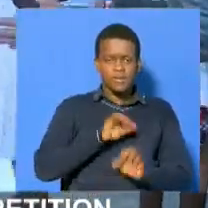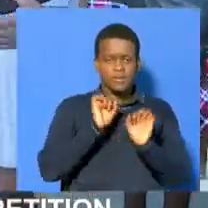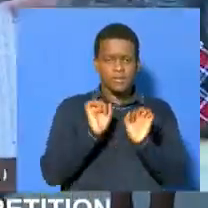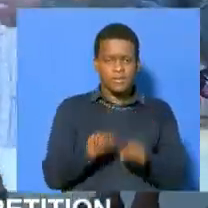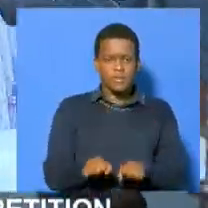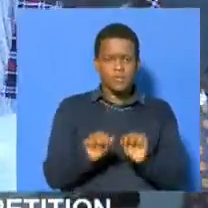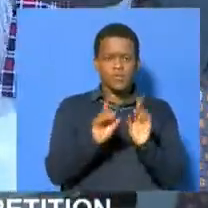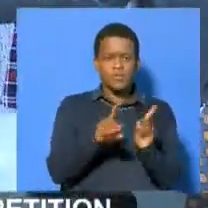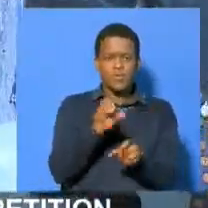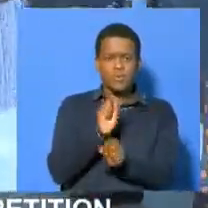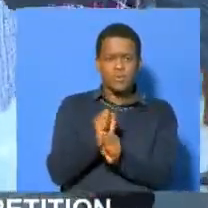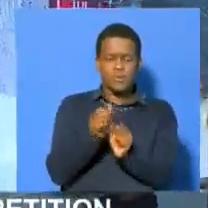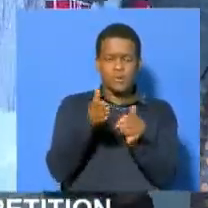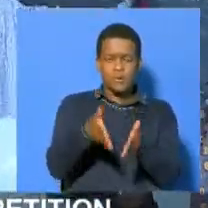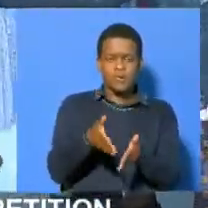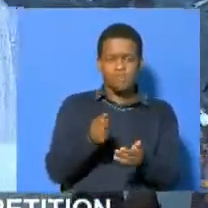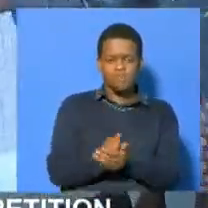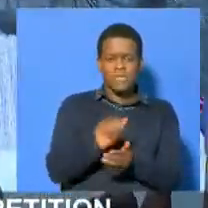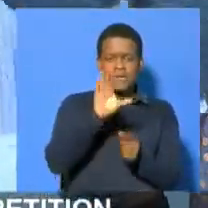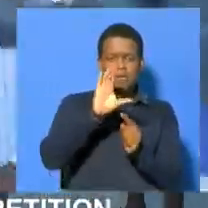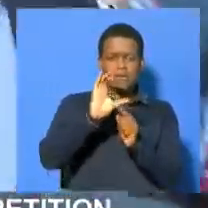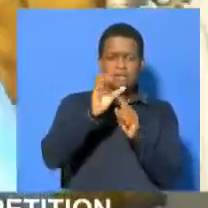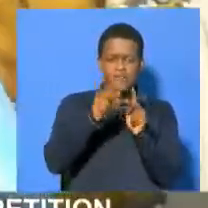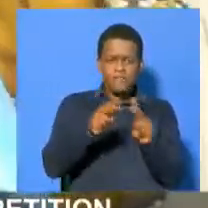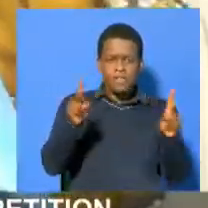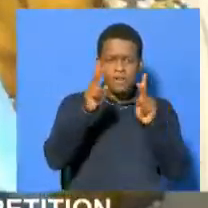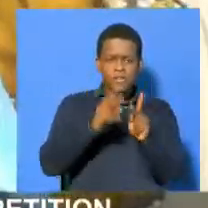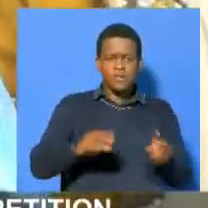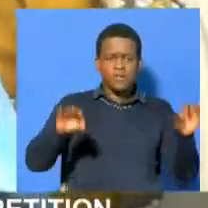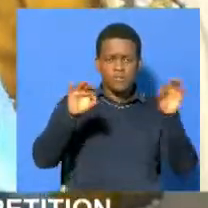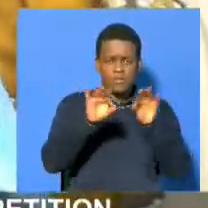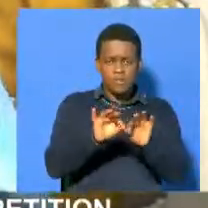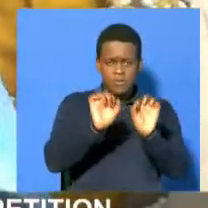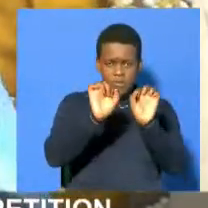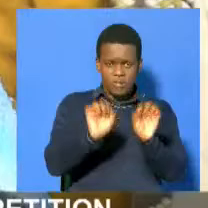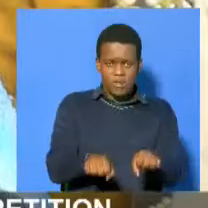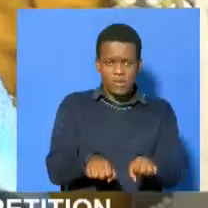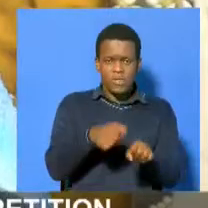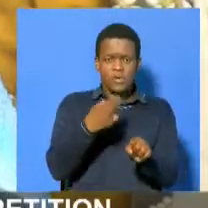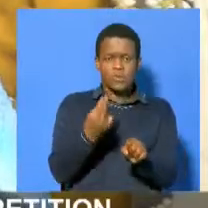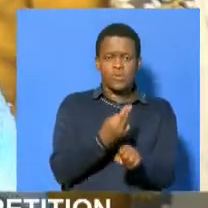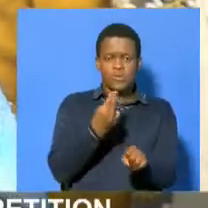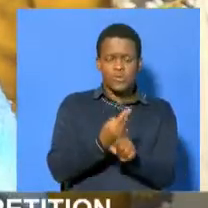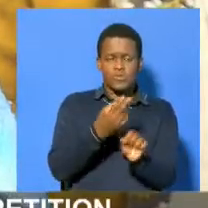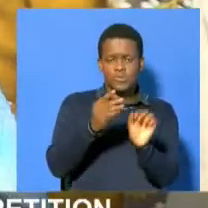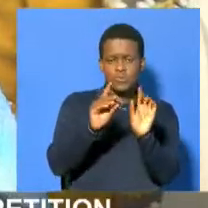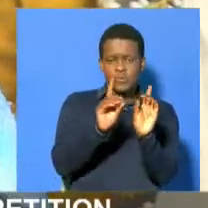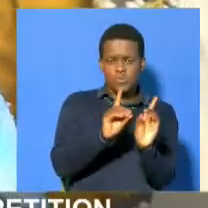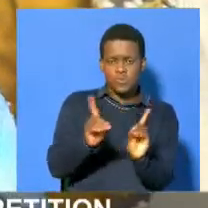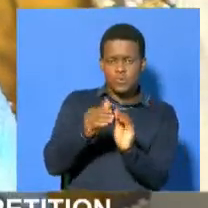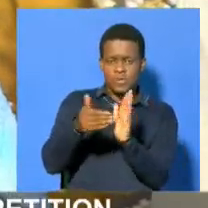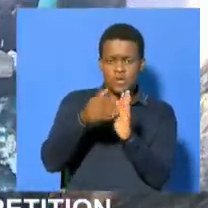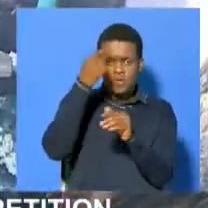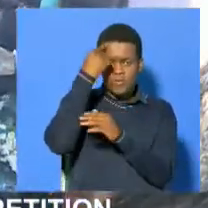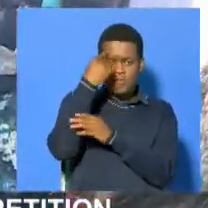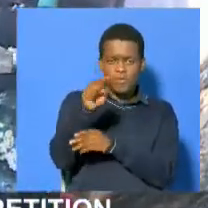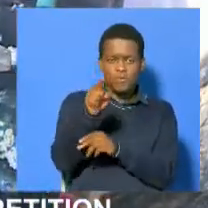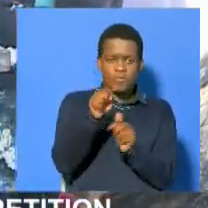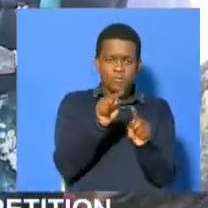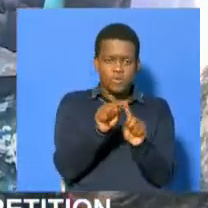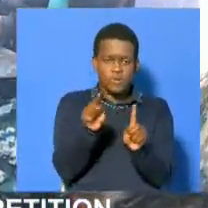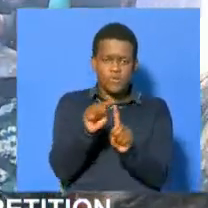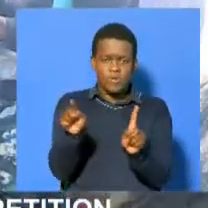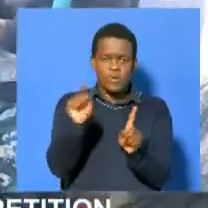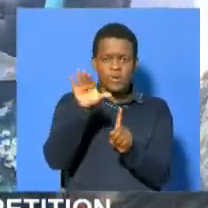Cultural dance is also said to be important as it can be used as a tool to tell stories about culture and norms for different tribes.